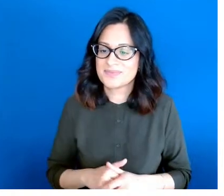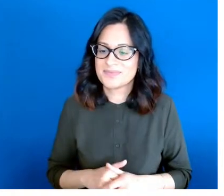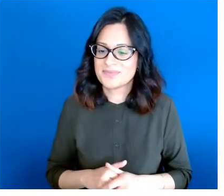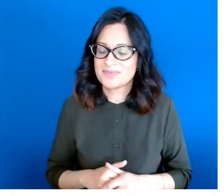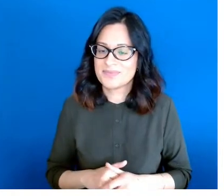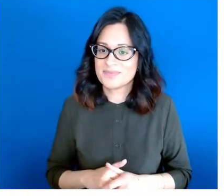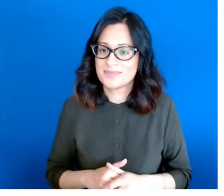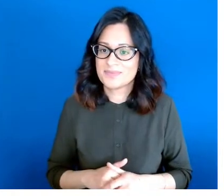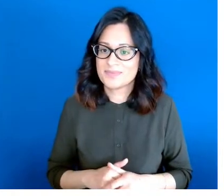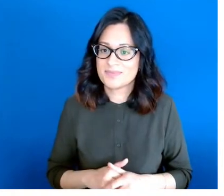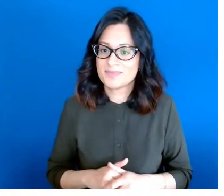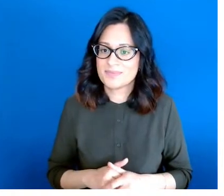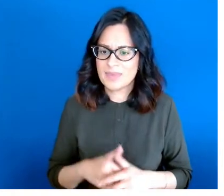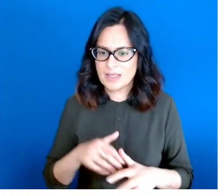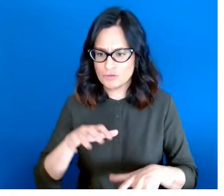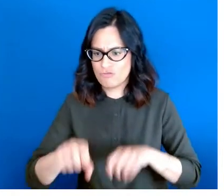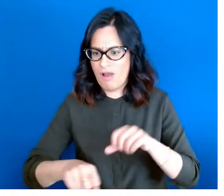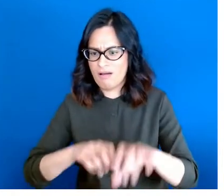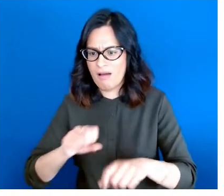I'm struggling to see the last question.